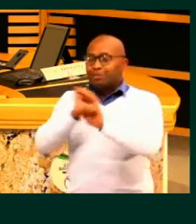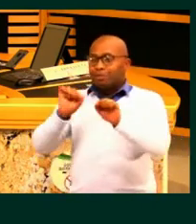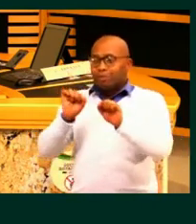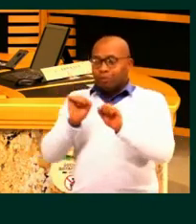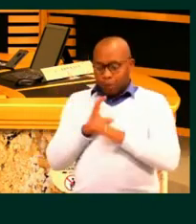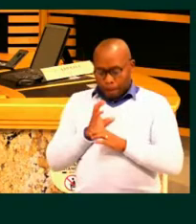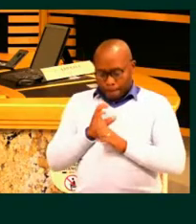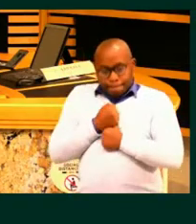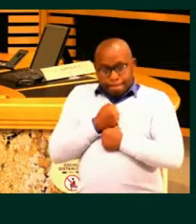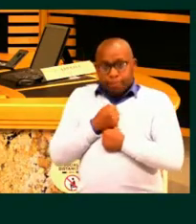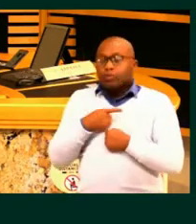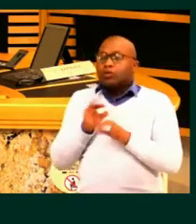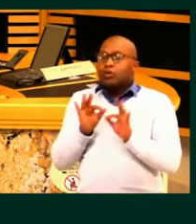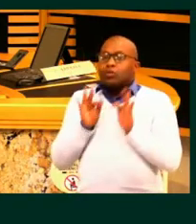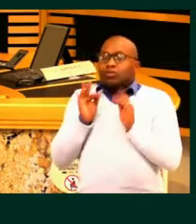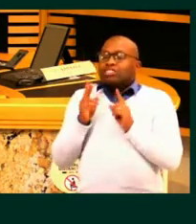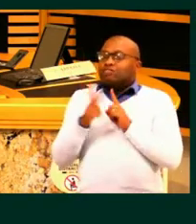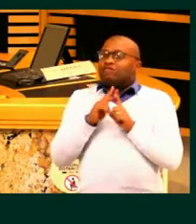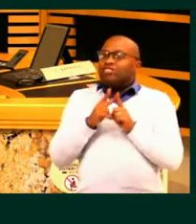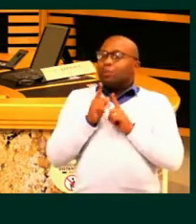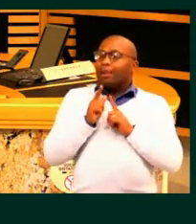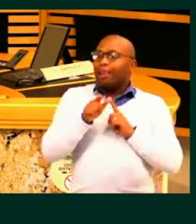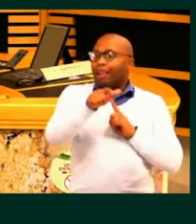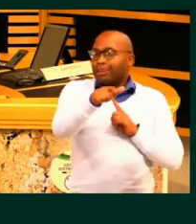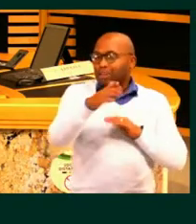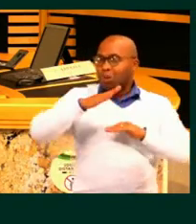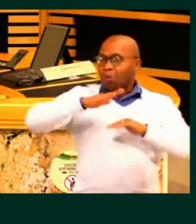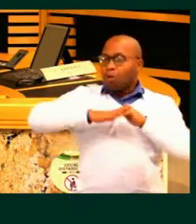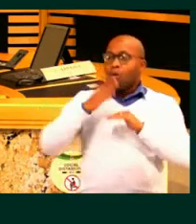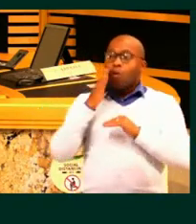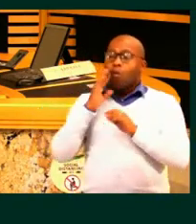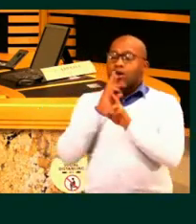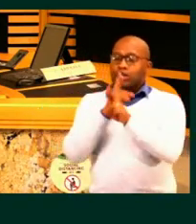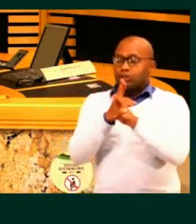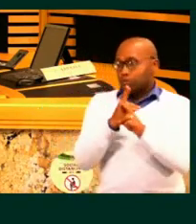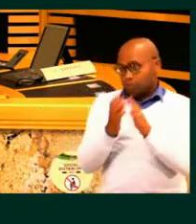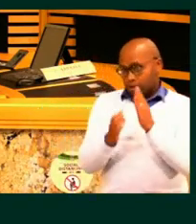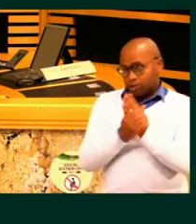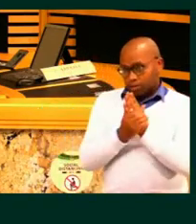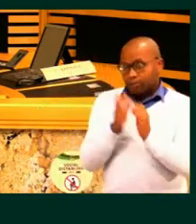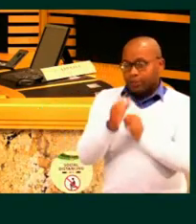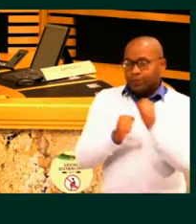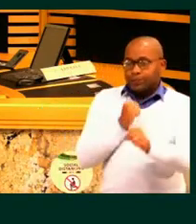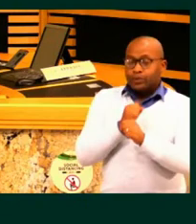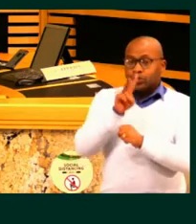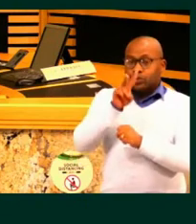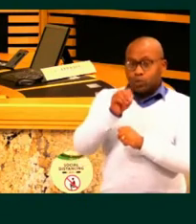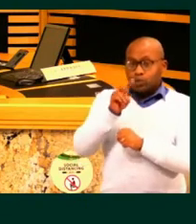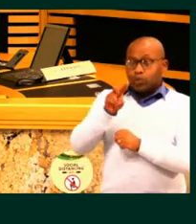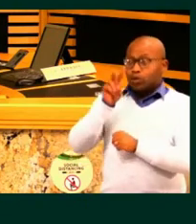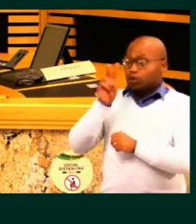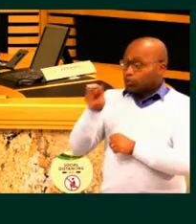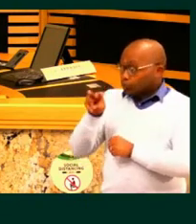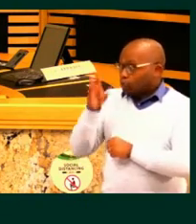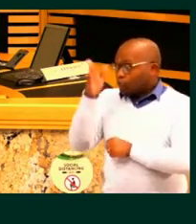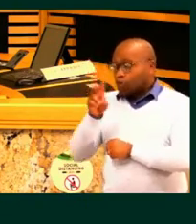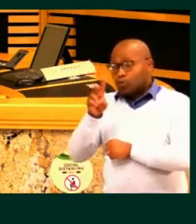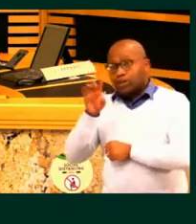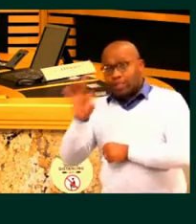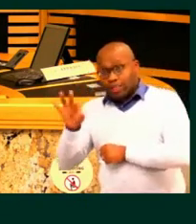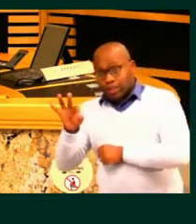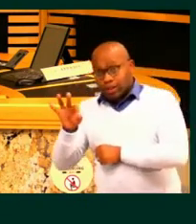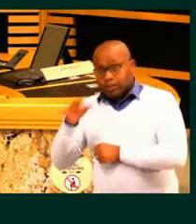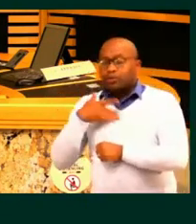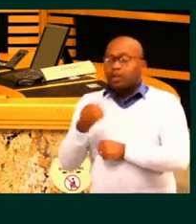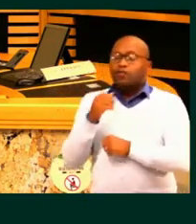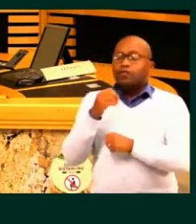according to the the fourth quarter police recorded crime statistics report for 2022 20 23 Financial year there were three cases